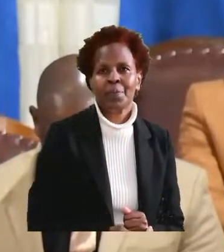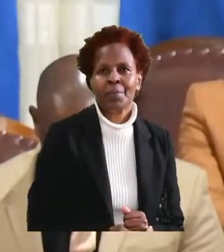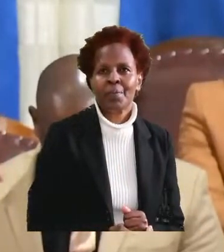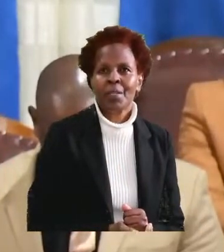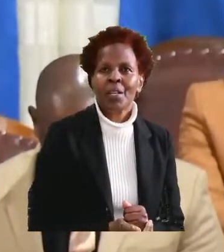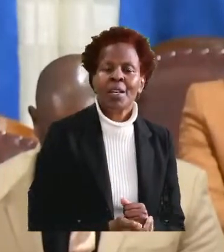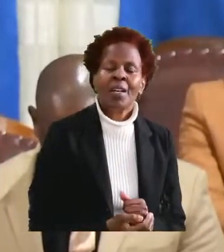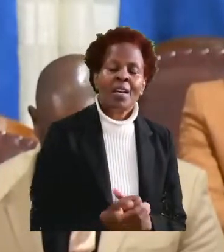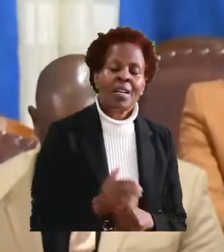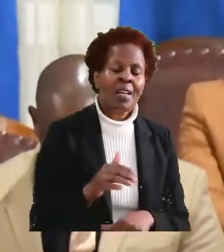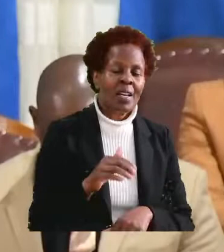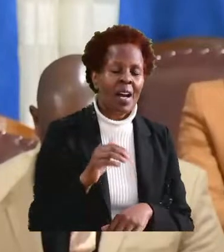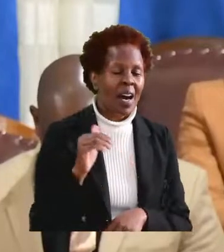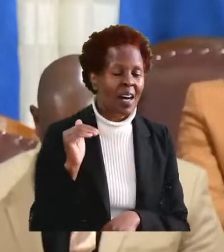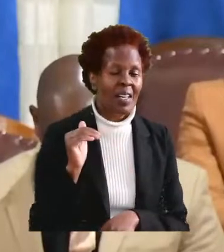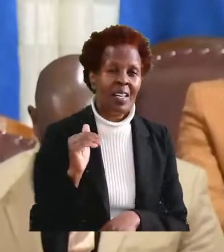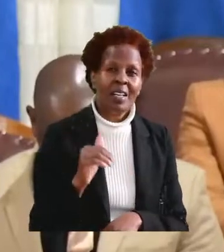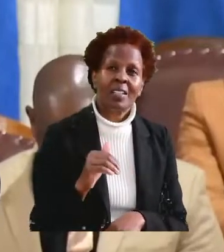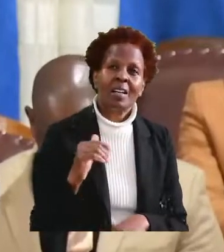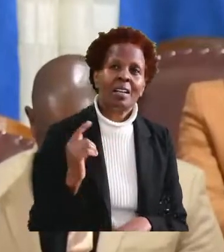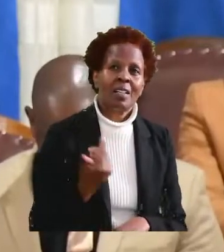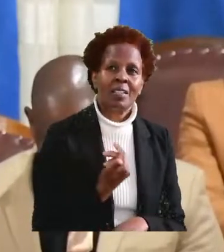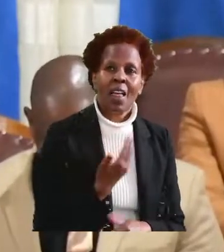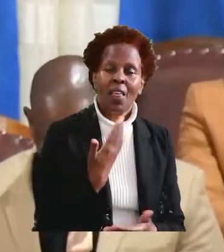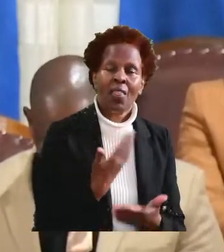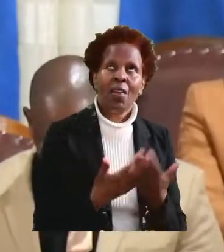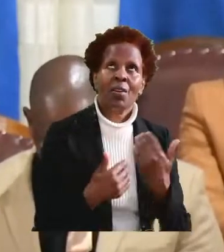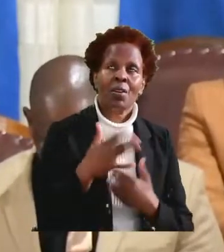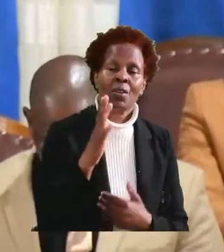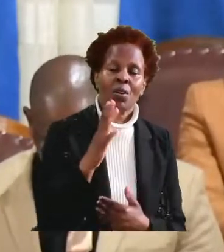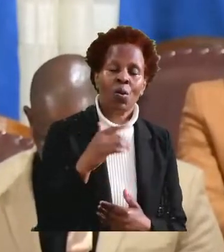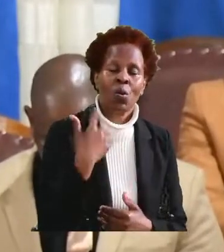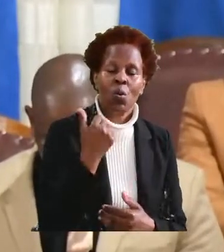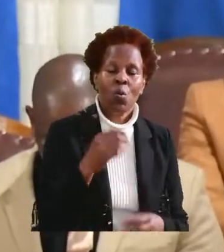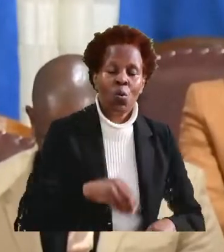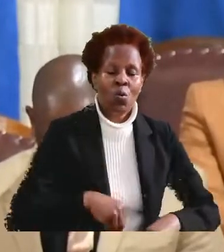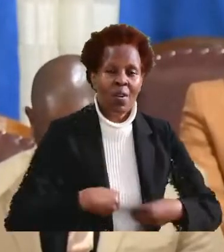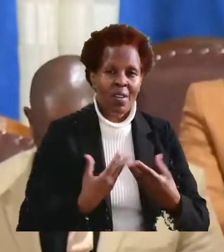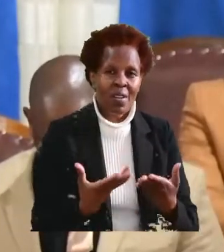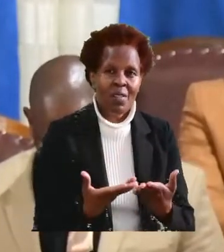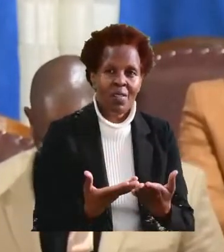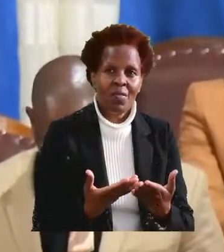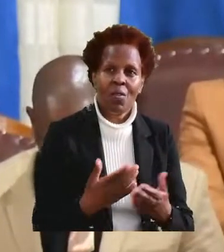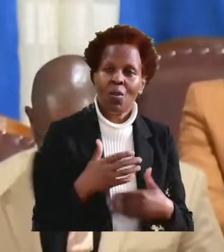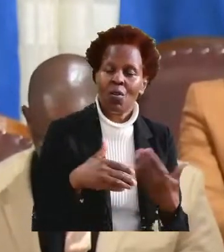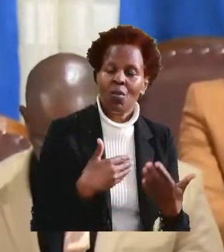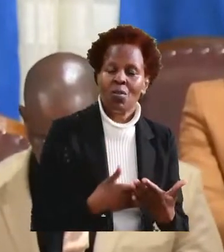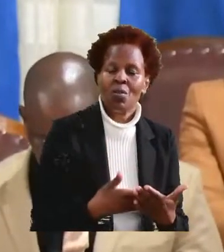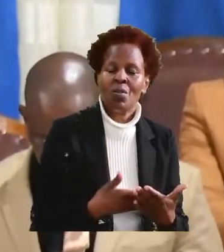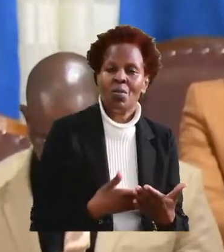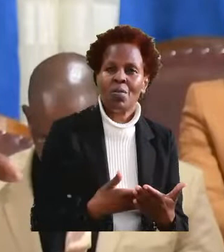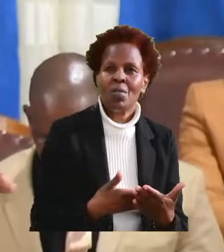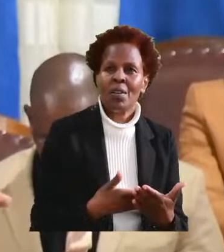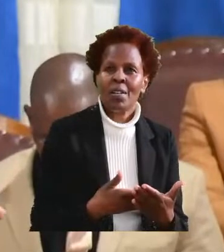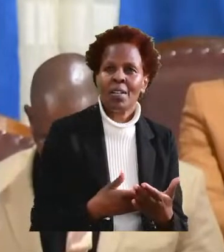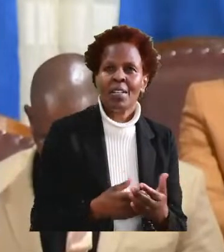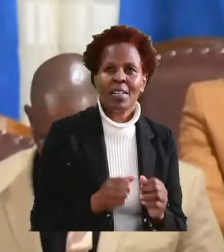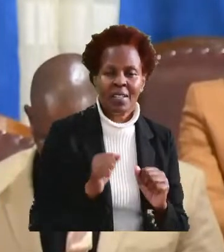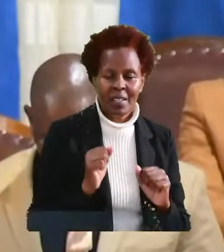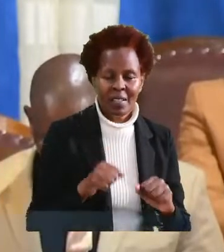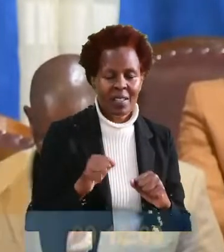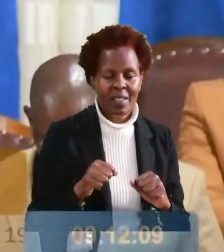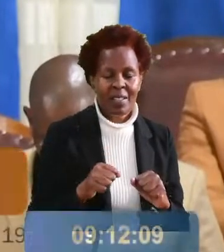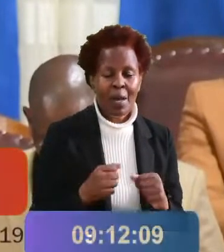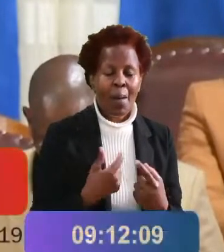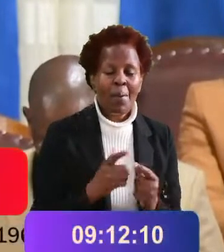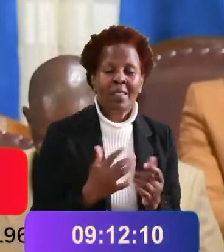He's asking us to thank God, who is the giver of wholeness, yet we are presently